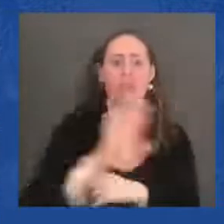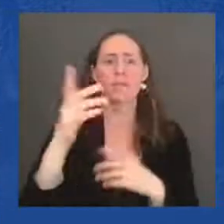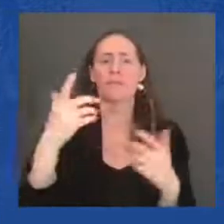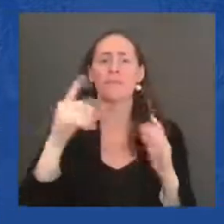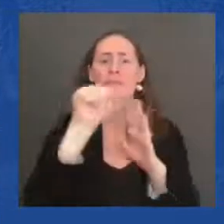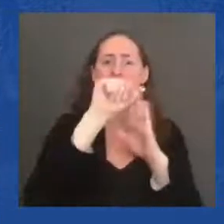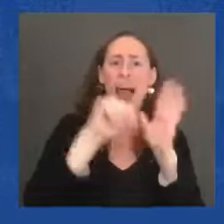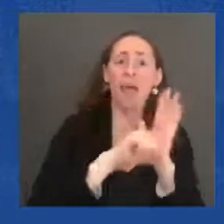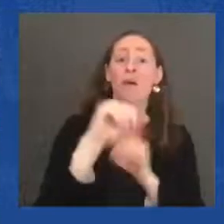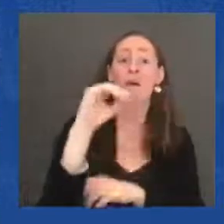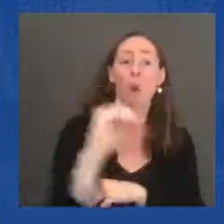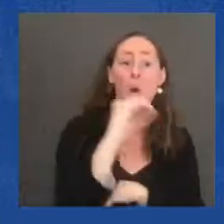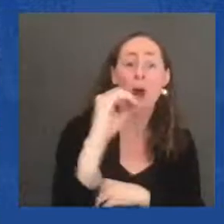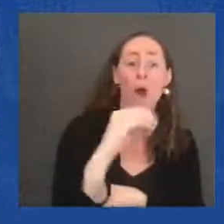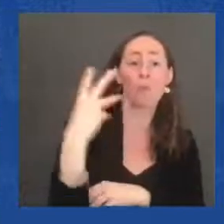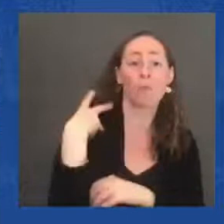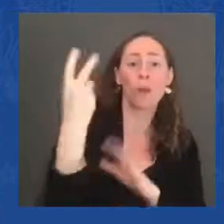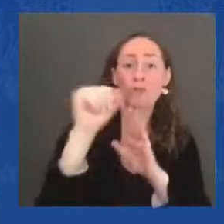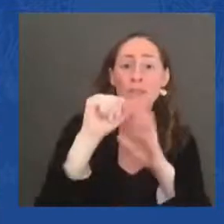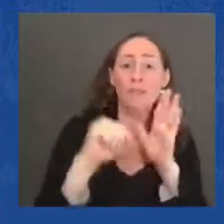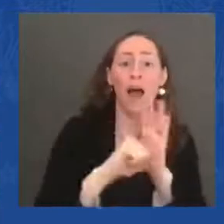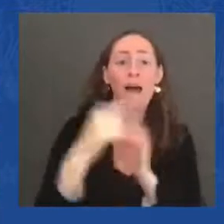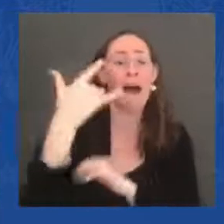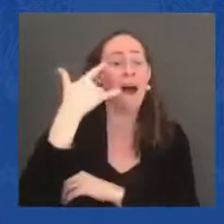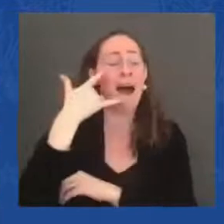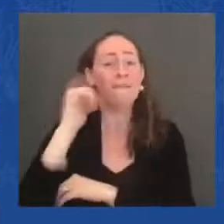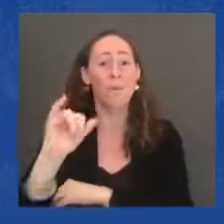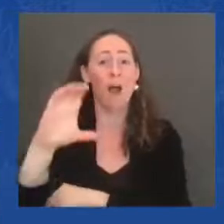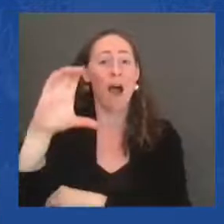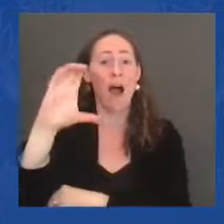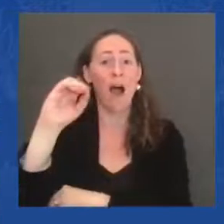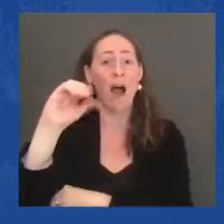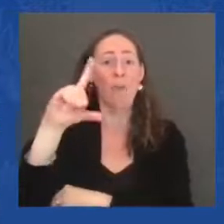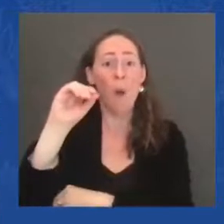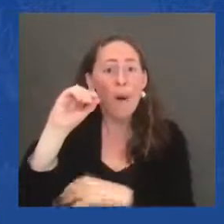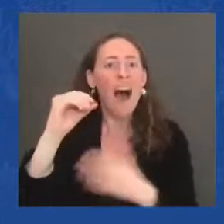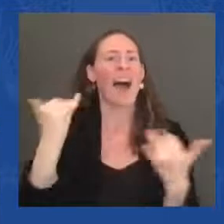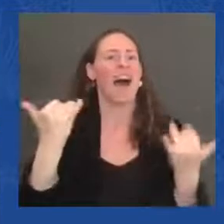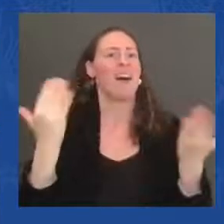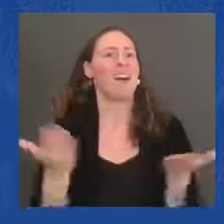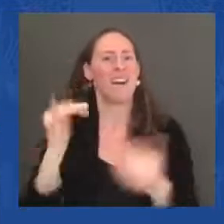year in Idaho, they're teaching us that we need to maybe change the way we're doing business.